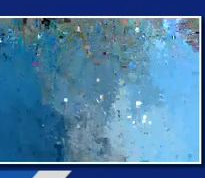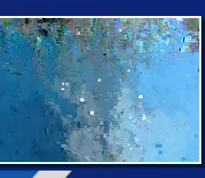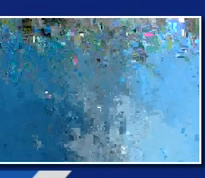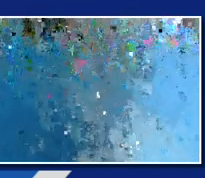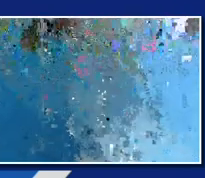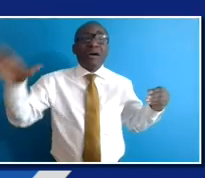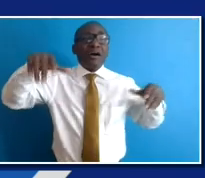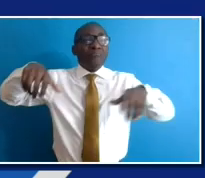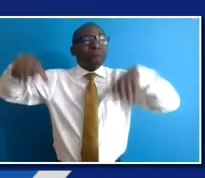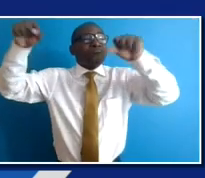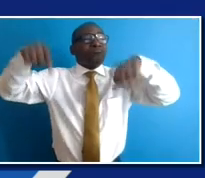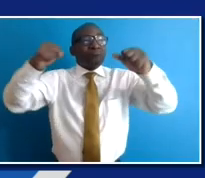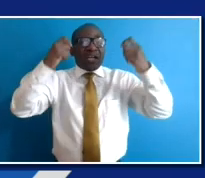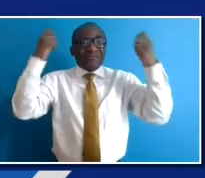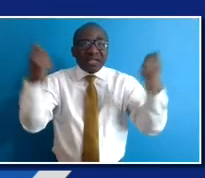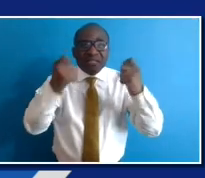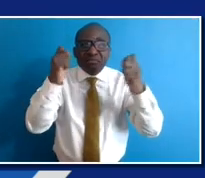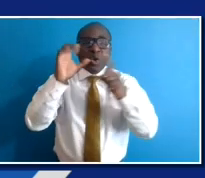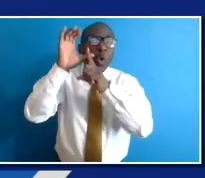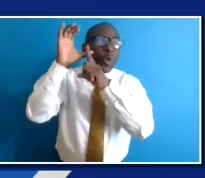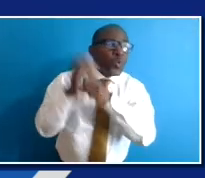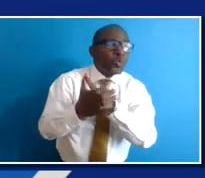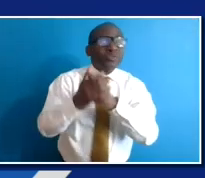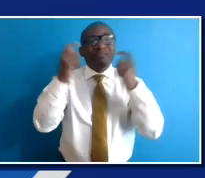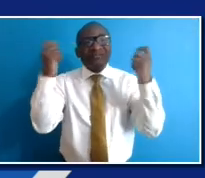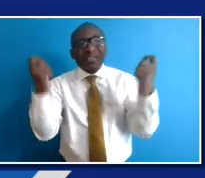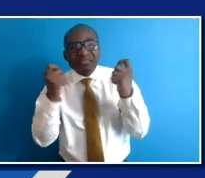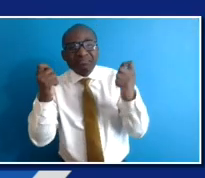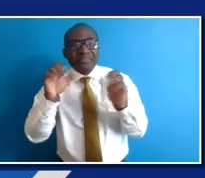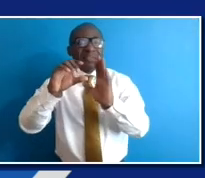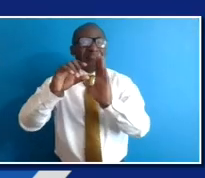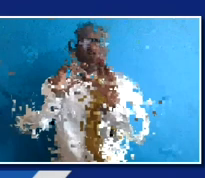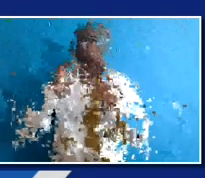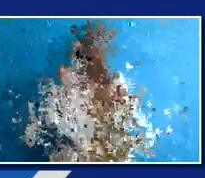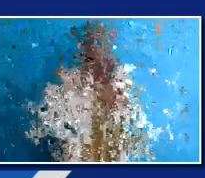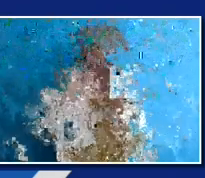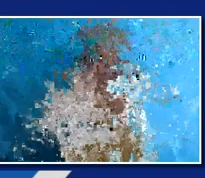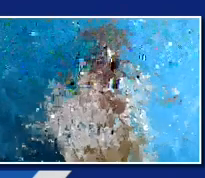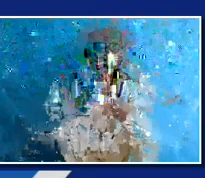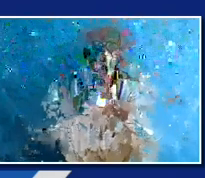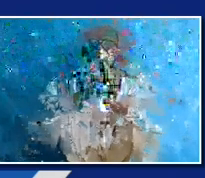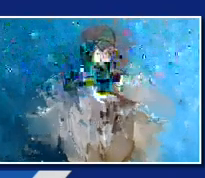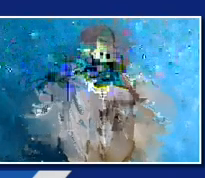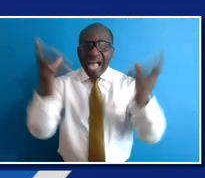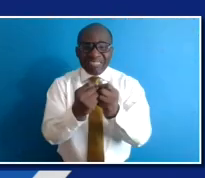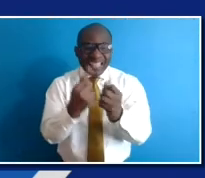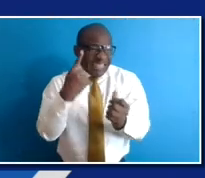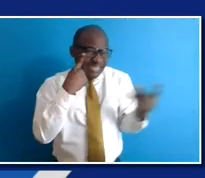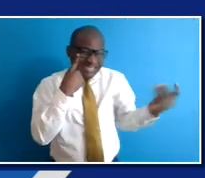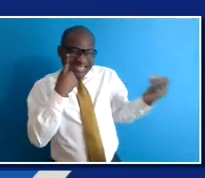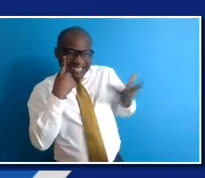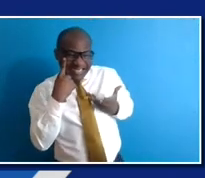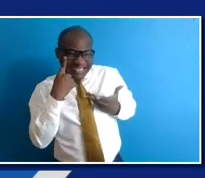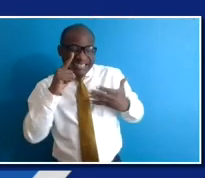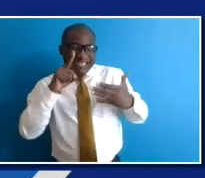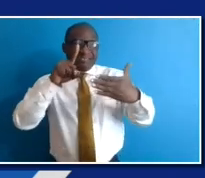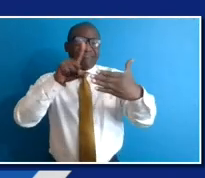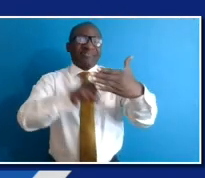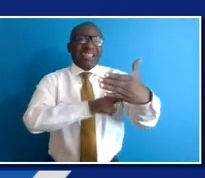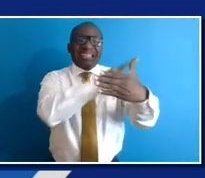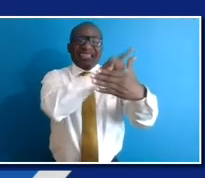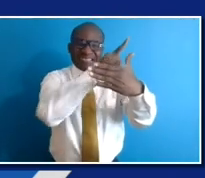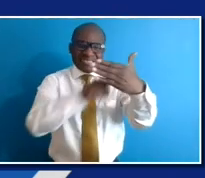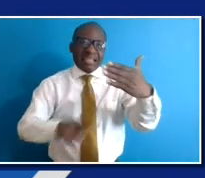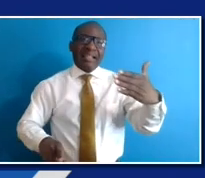category right now. But we are going to do some other events, some other great things here. We're trying for the first